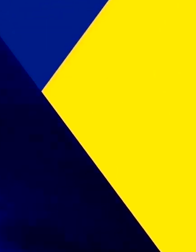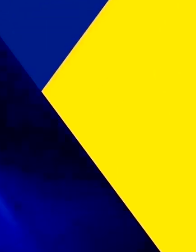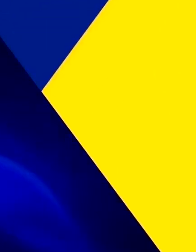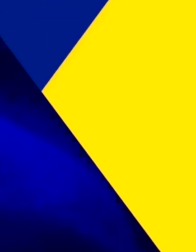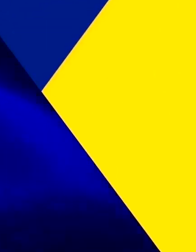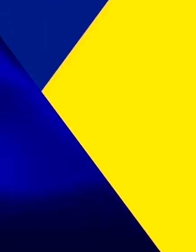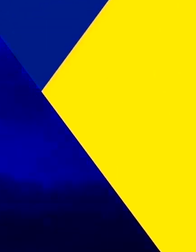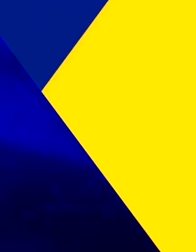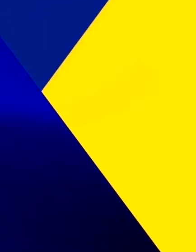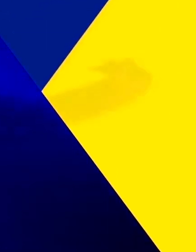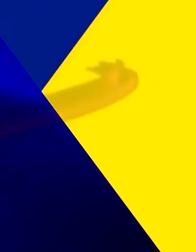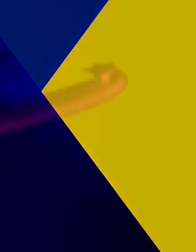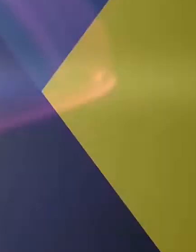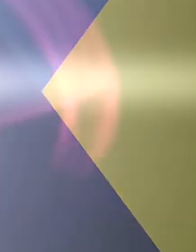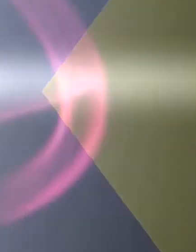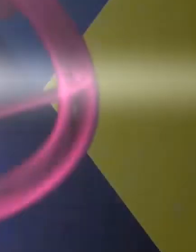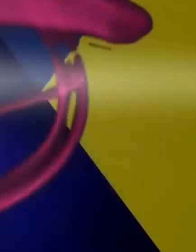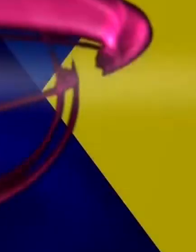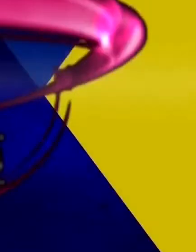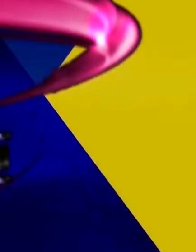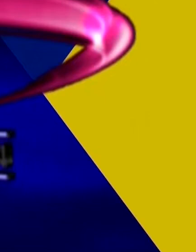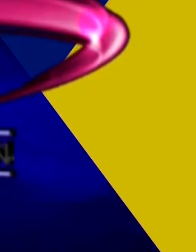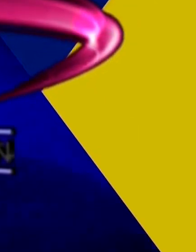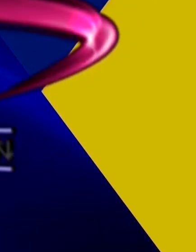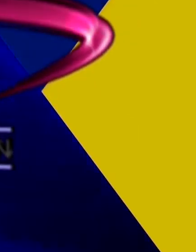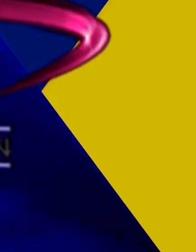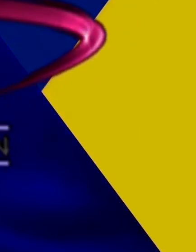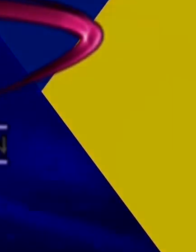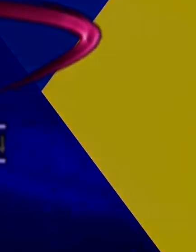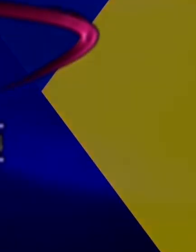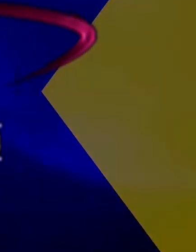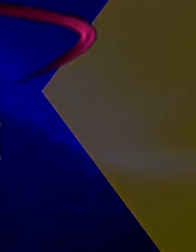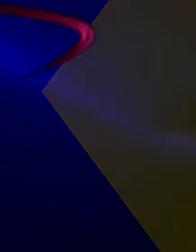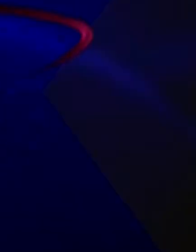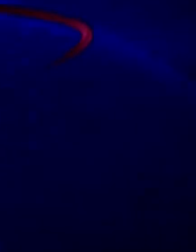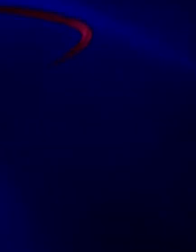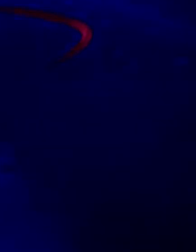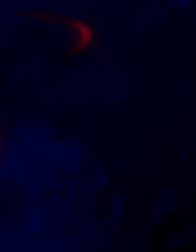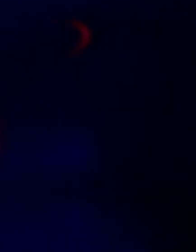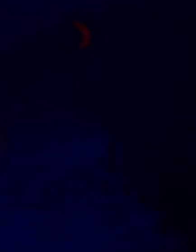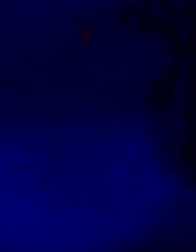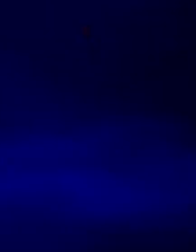#246 was brought to you with the kind compliments of the Caribbean Broadcasting Corporation.